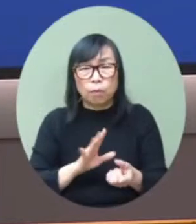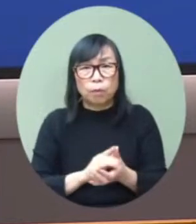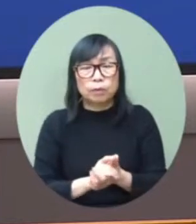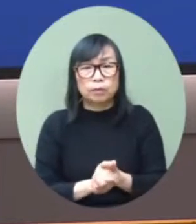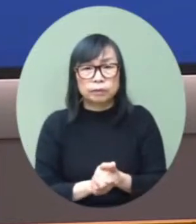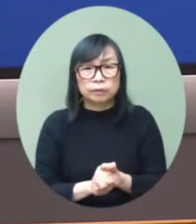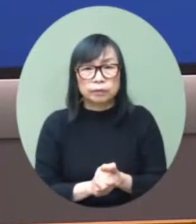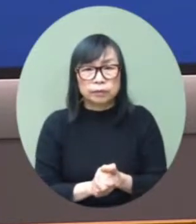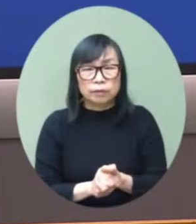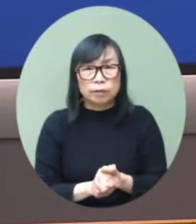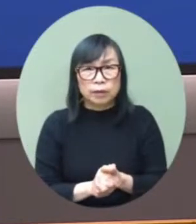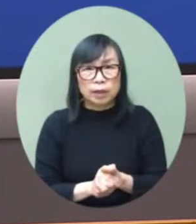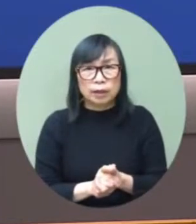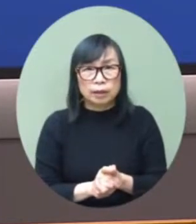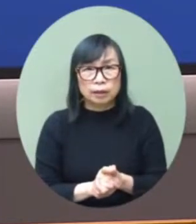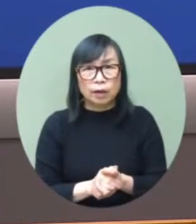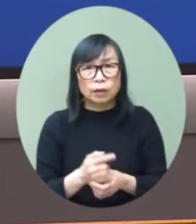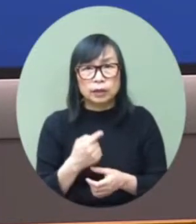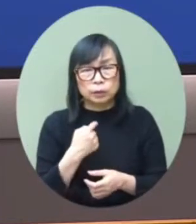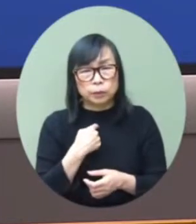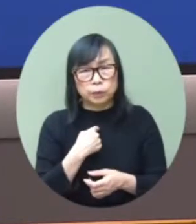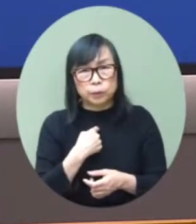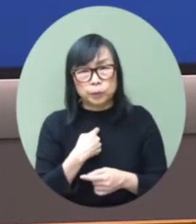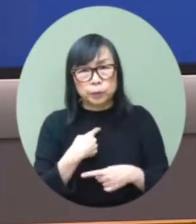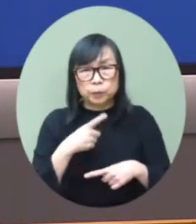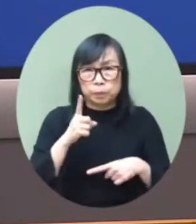infected with the virus.